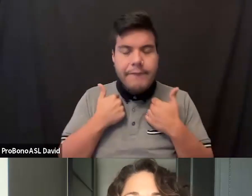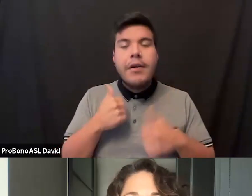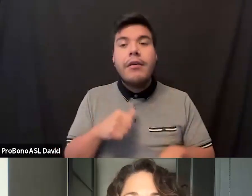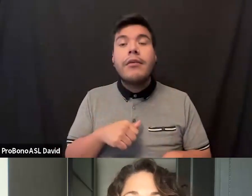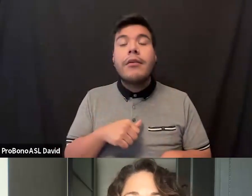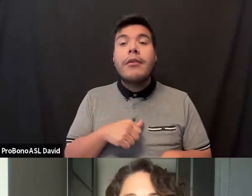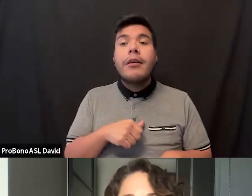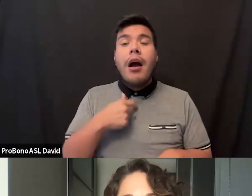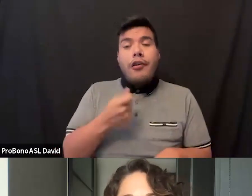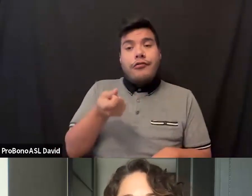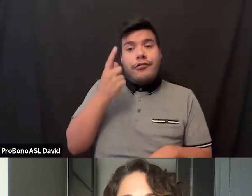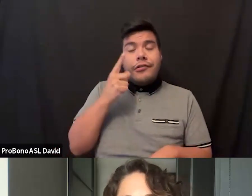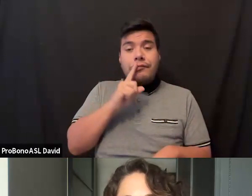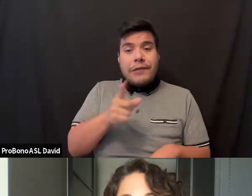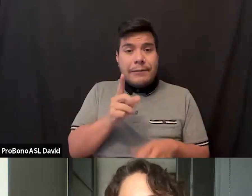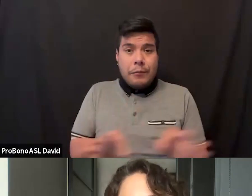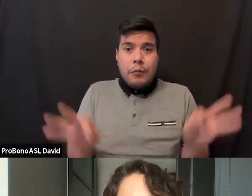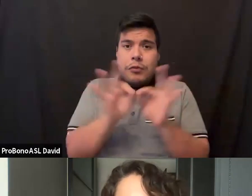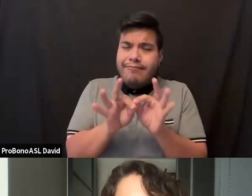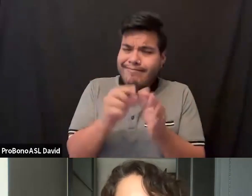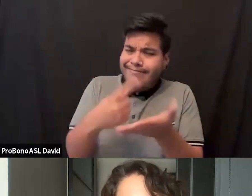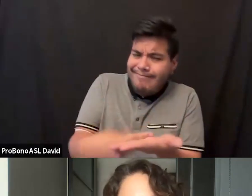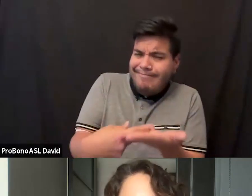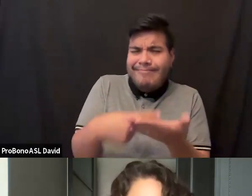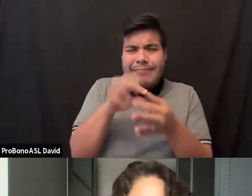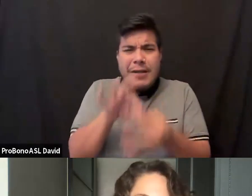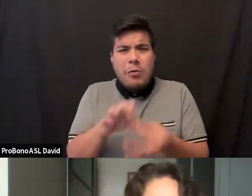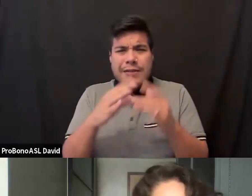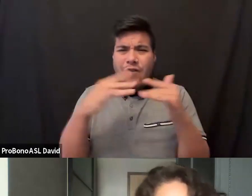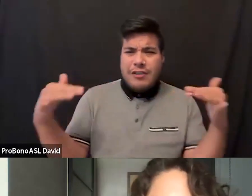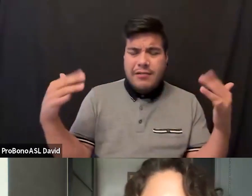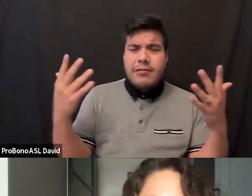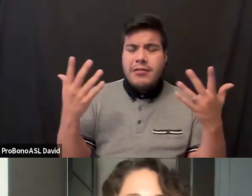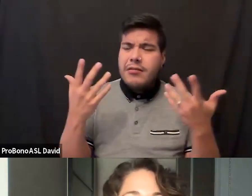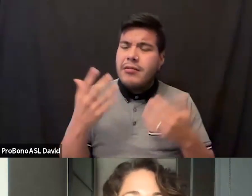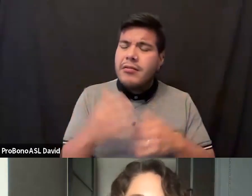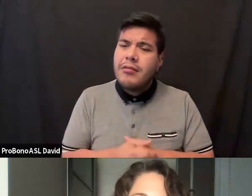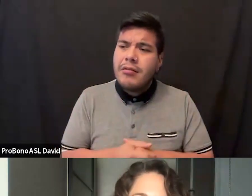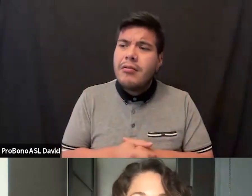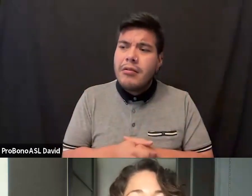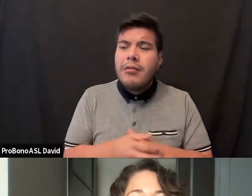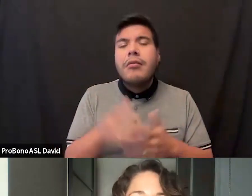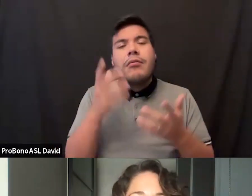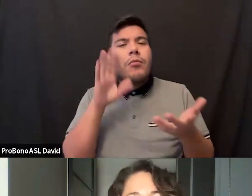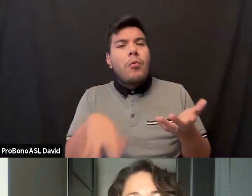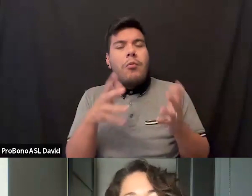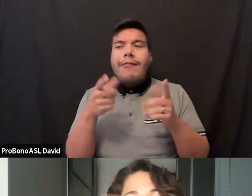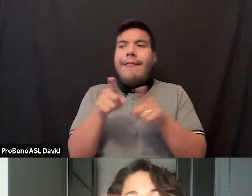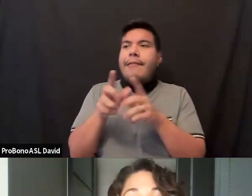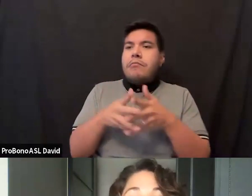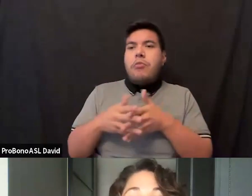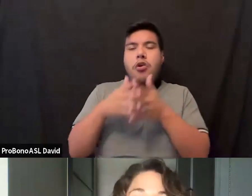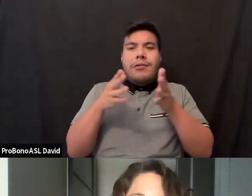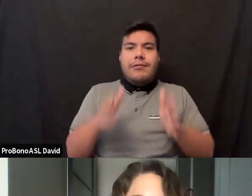understood that was really important to talk about diversity. It means, probably as an American you cannot understand, but there